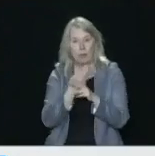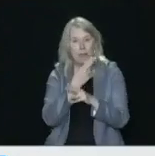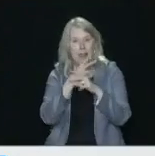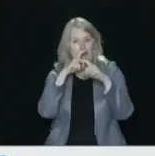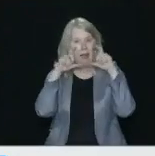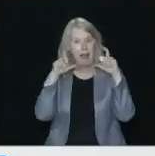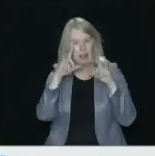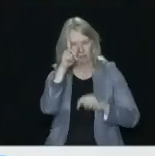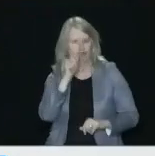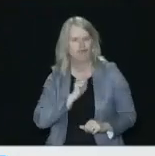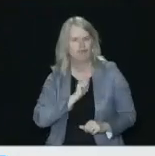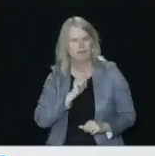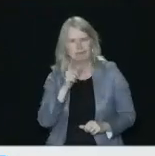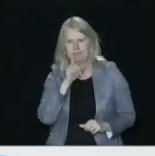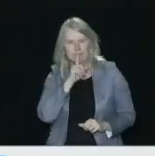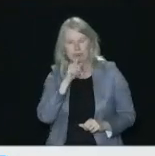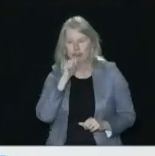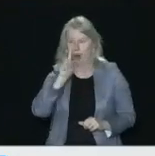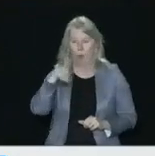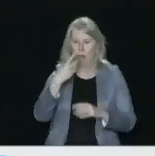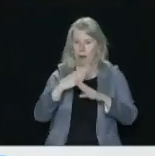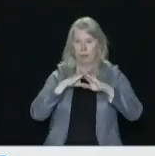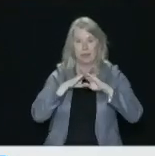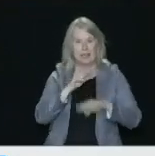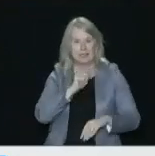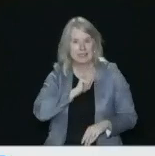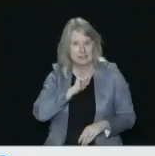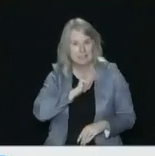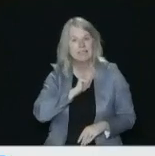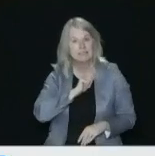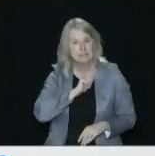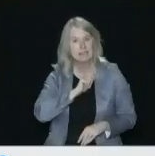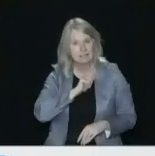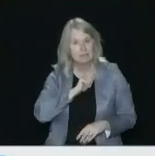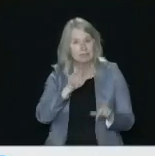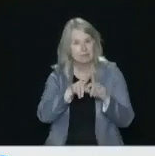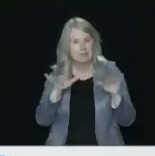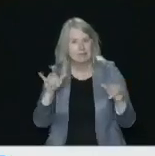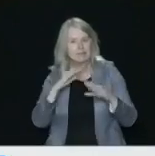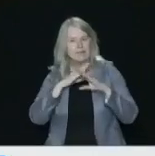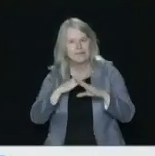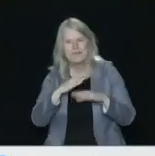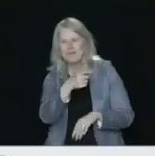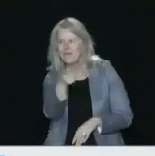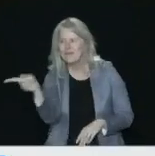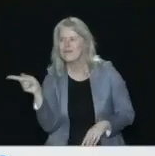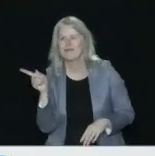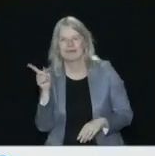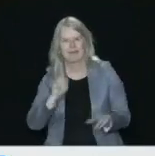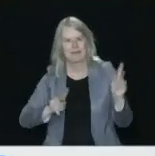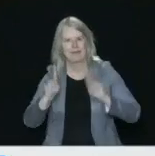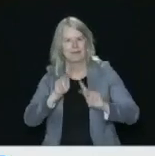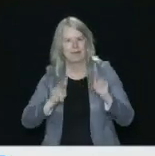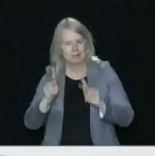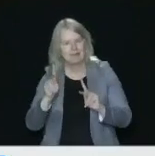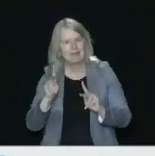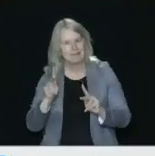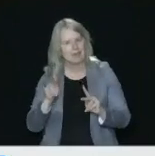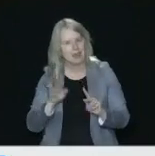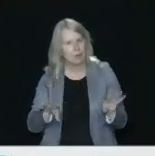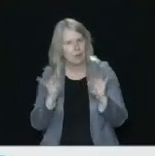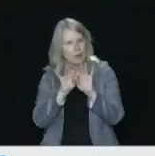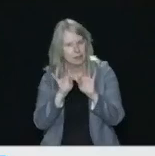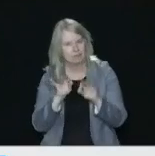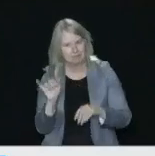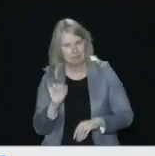inside spaces you're in, indoor spaces, are well ventilated. I don't think we need underscore this yet again. We all